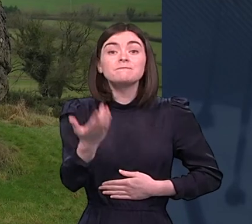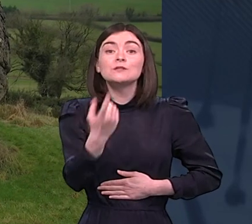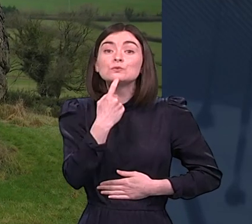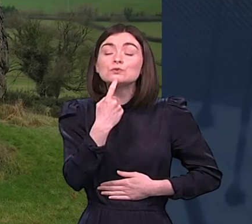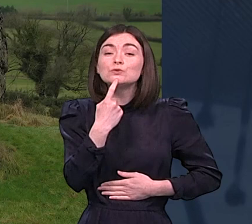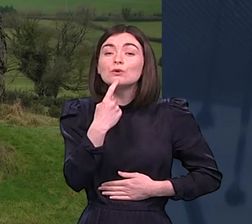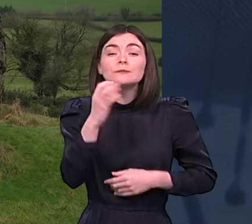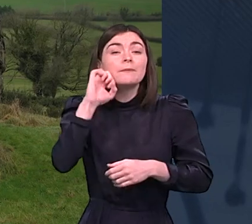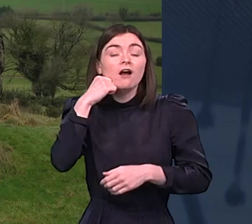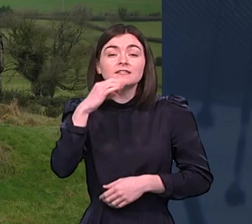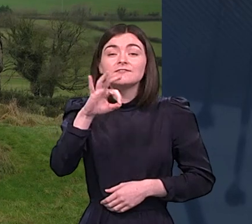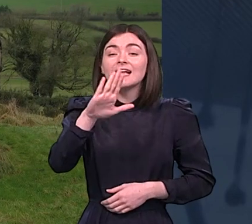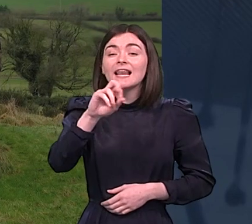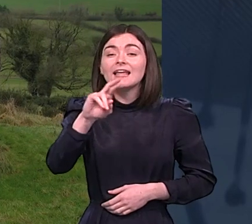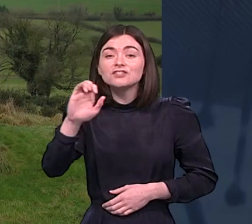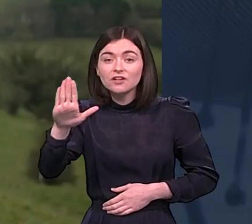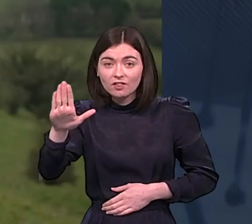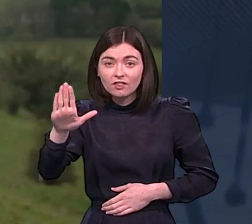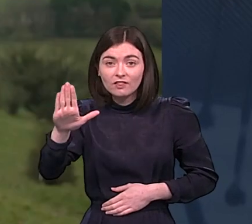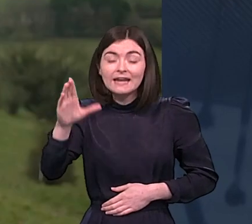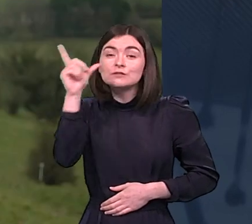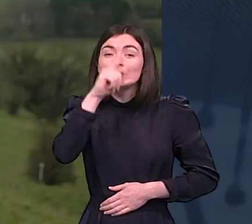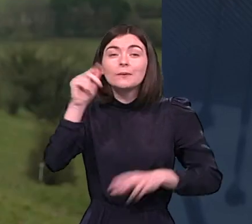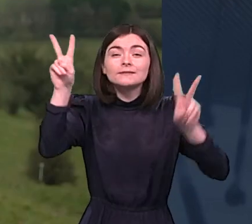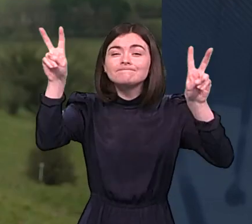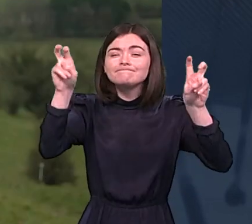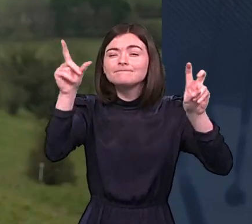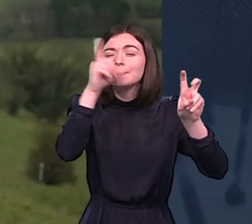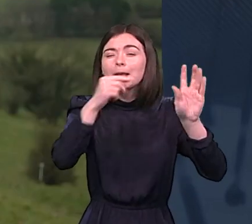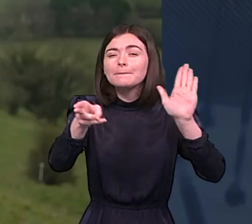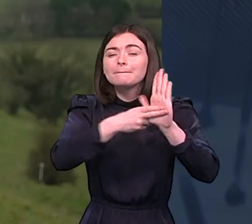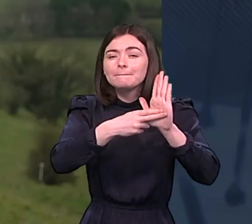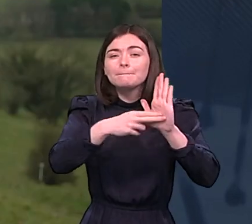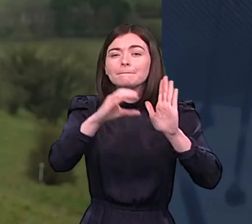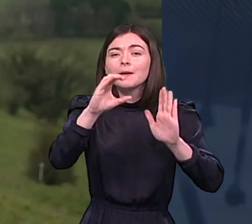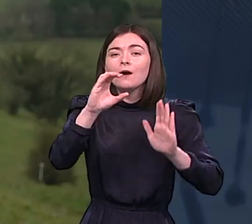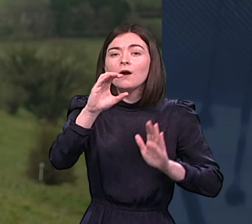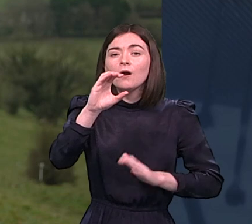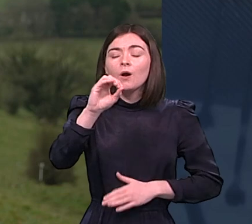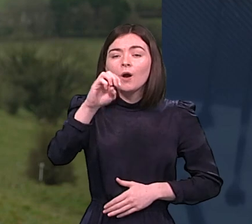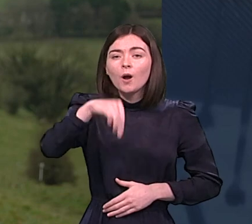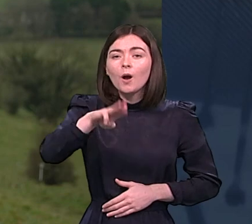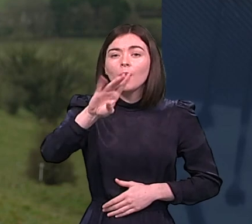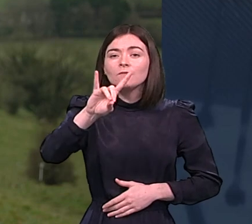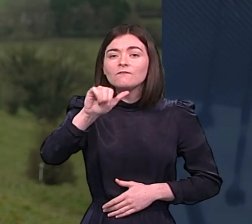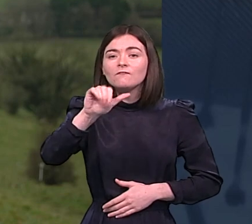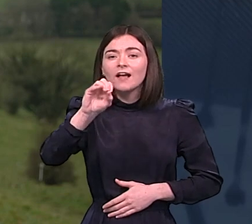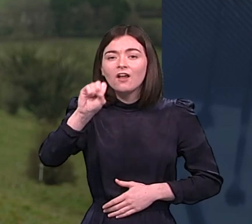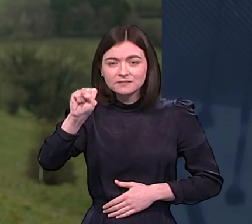erratic, and it's known worldwide as an Umfala stone. James Joyce referred to it as an Umfala